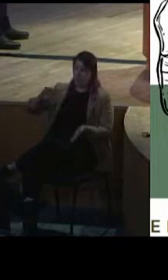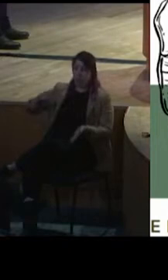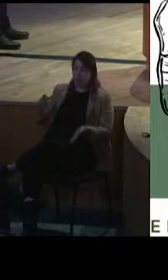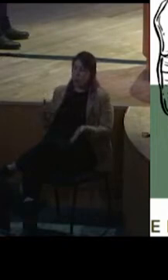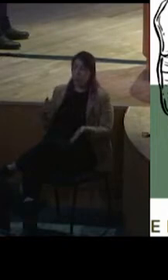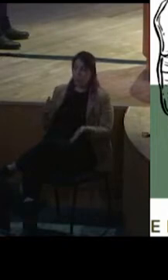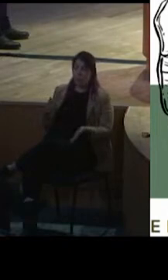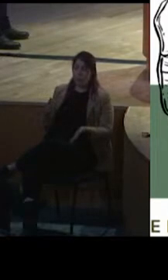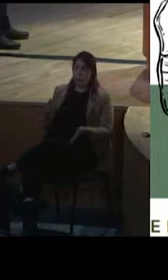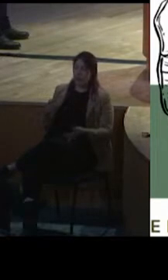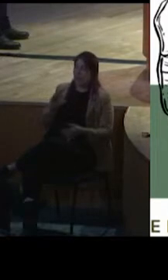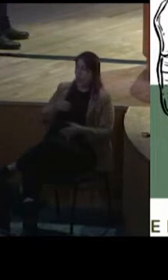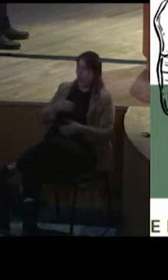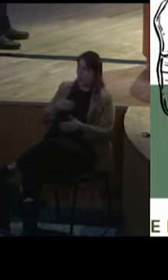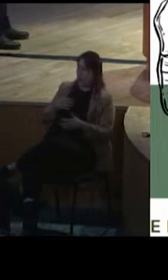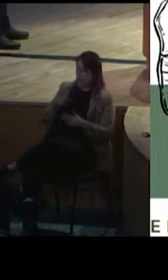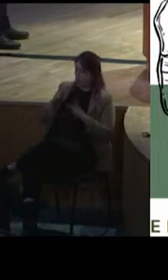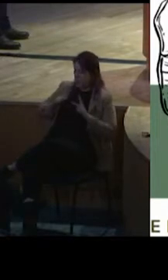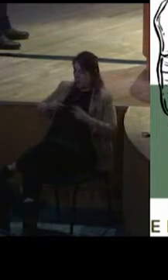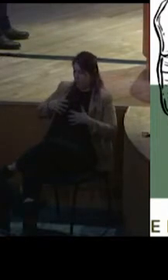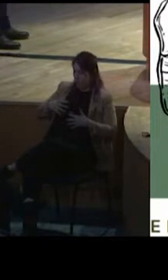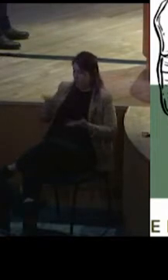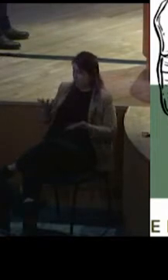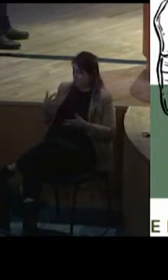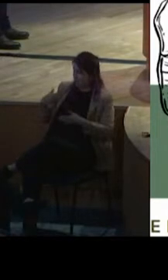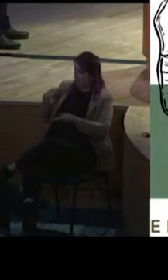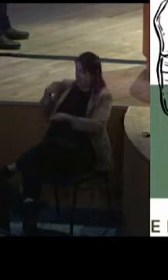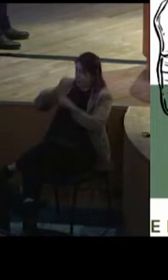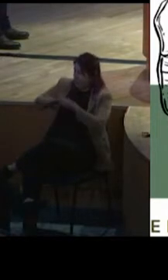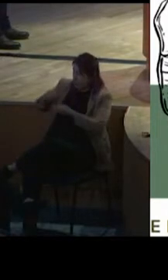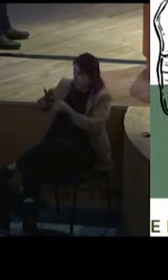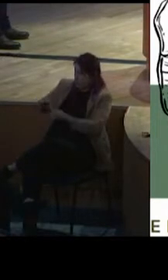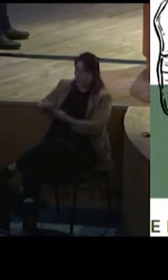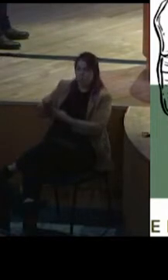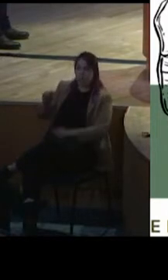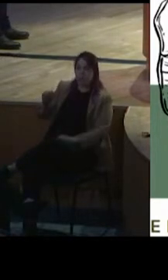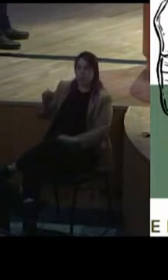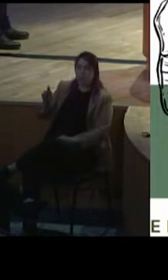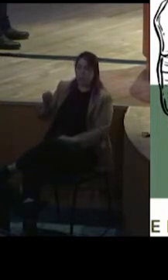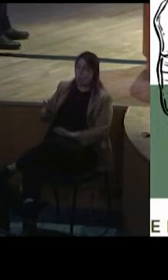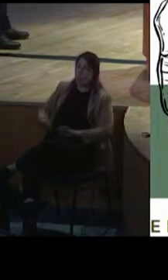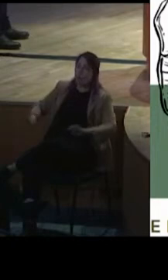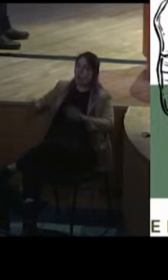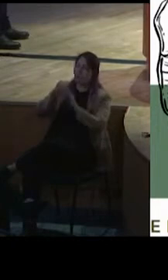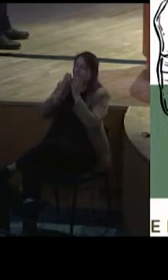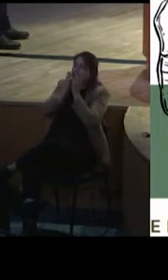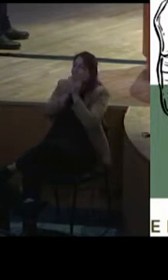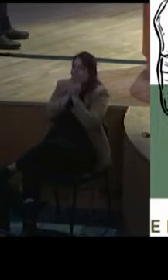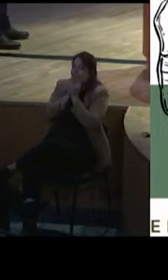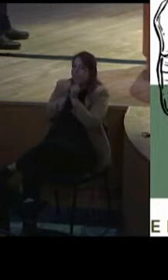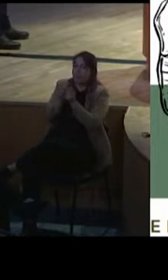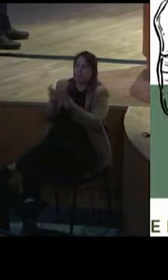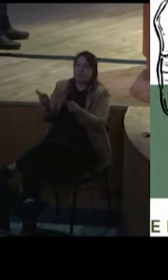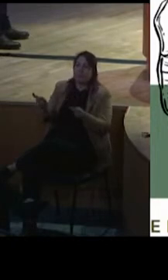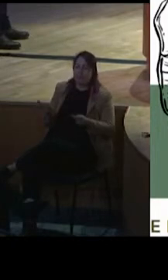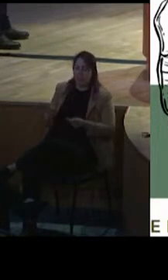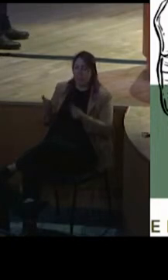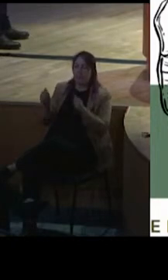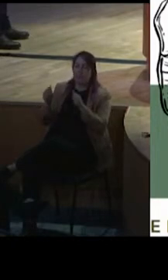as a Hawaiian people kind of traced right back to this plant. So it's a really important plant, not just nutritionally, but